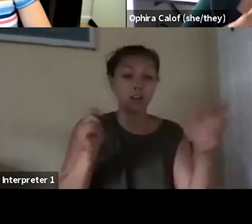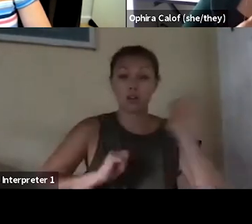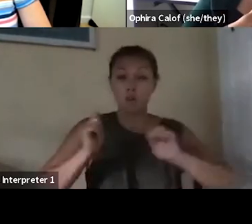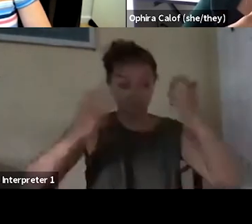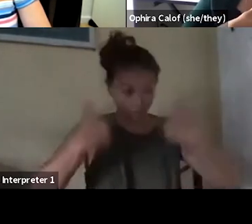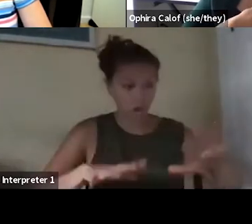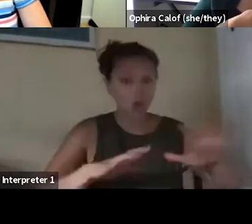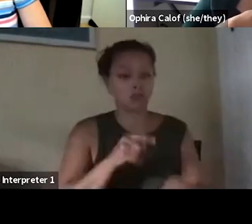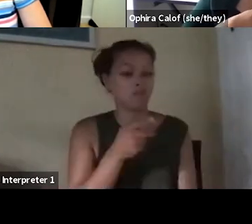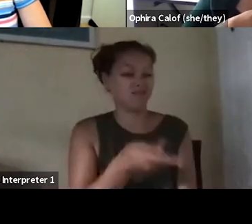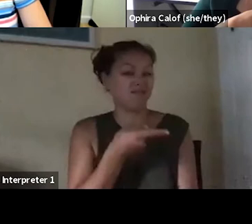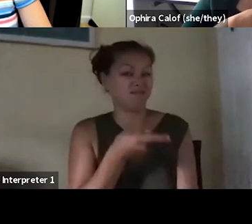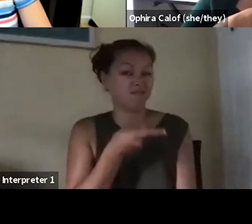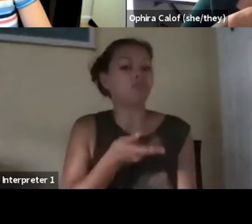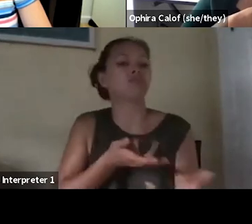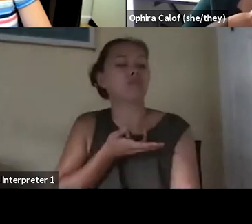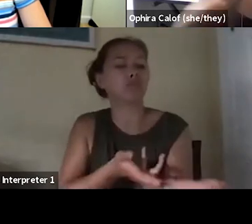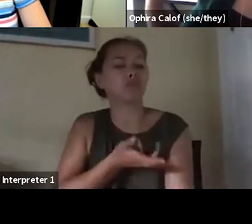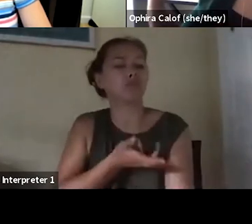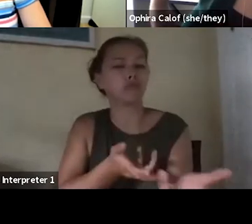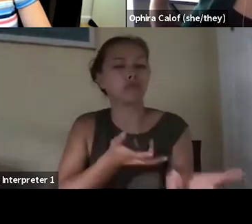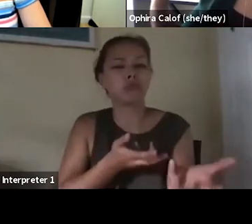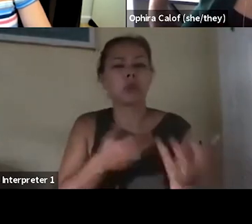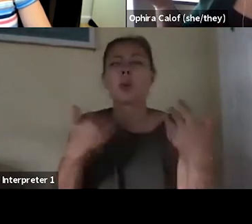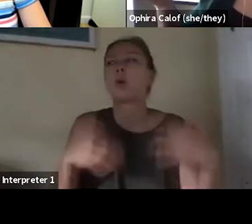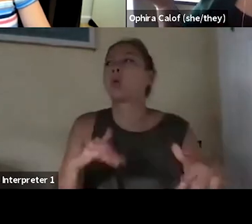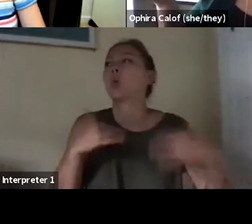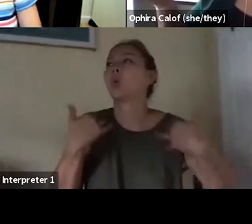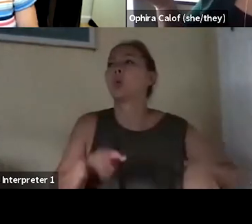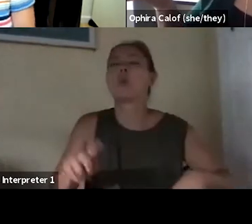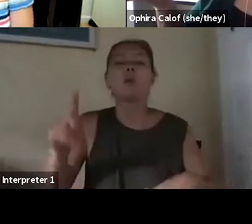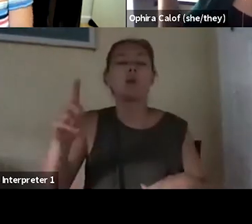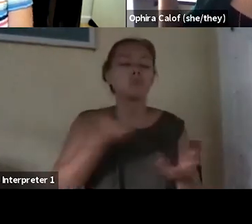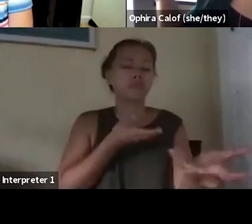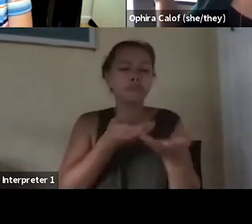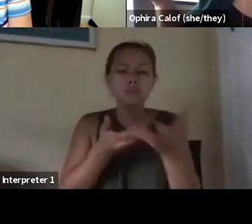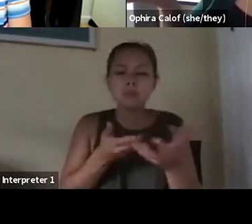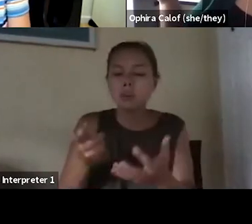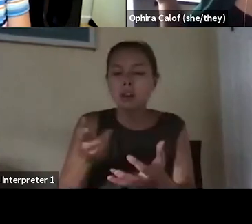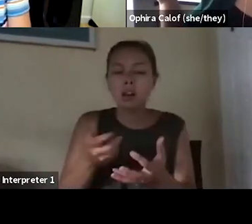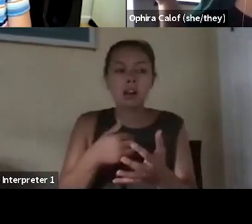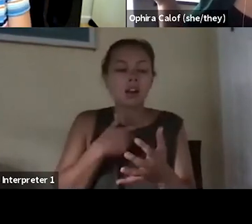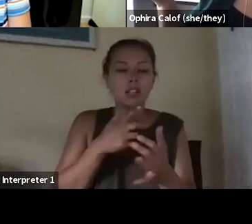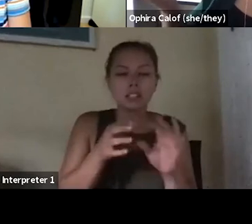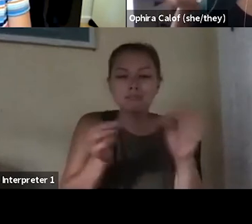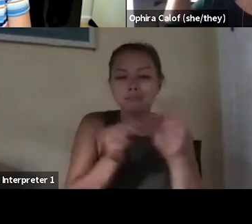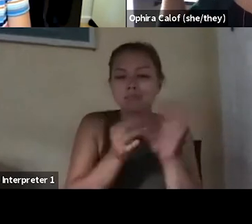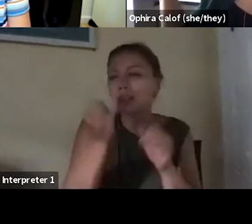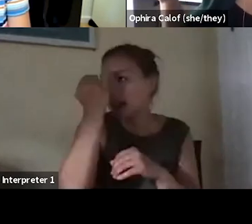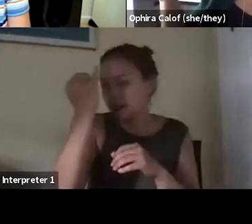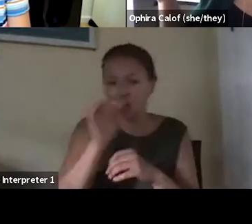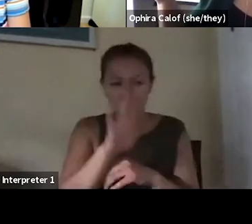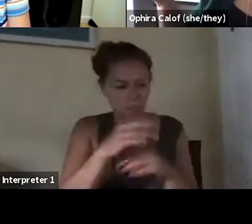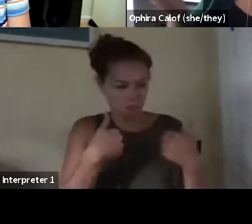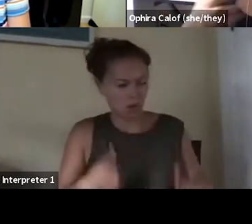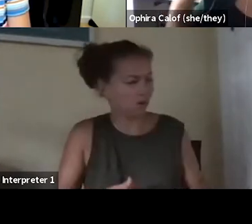essential to have the space to explore those ideas, to know that your body is not wrong, it's not bad, and you don't have to love